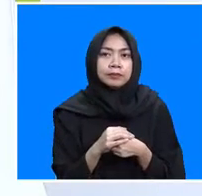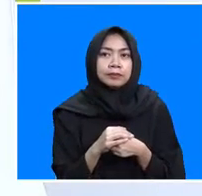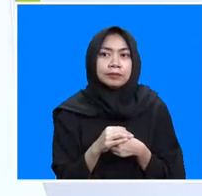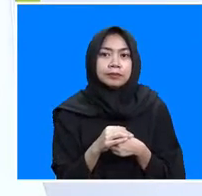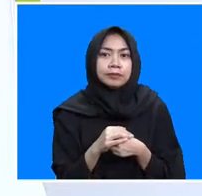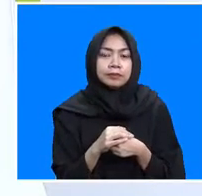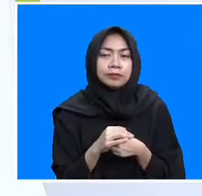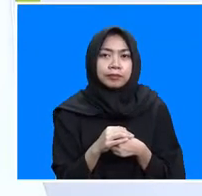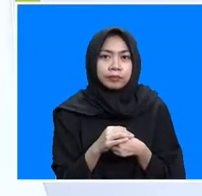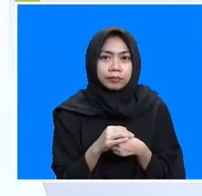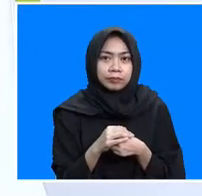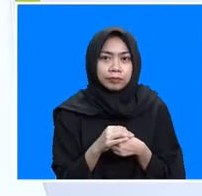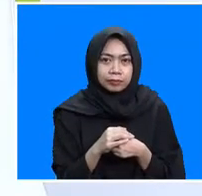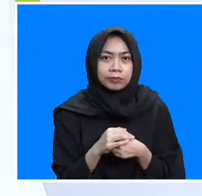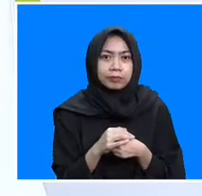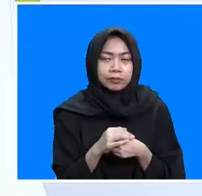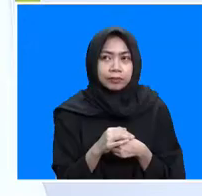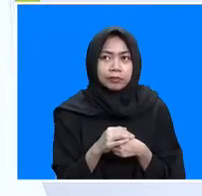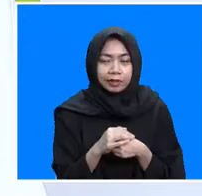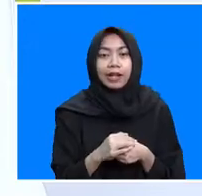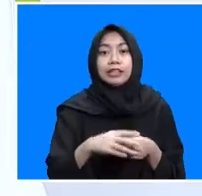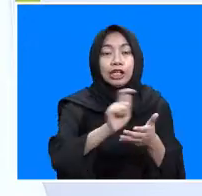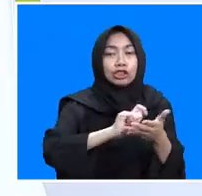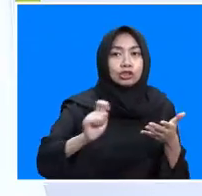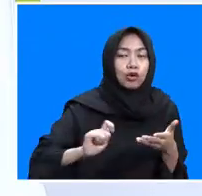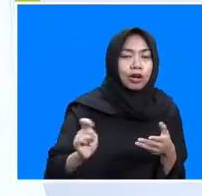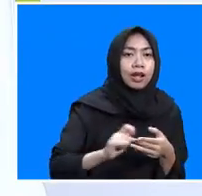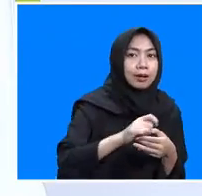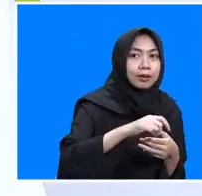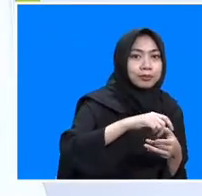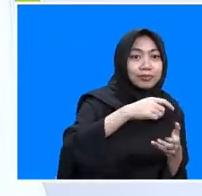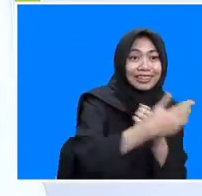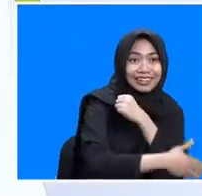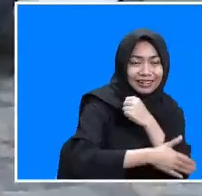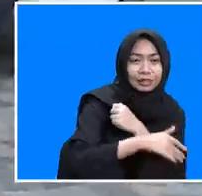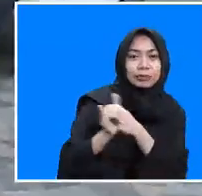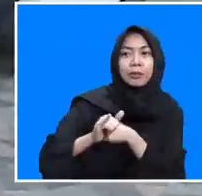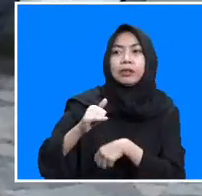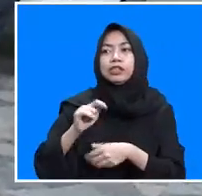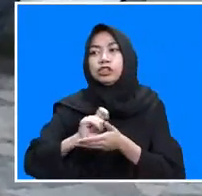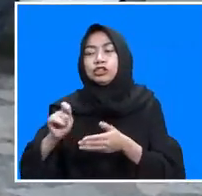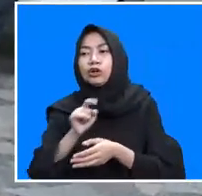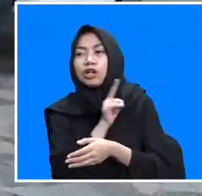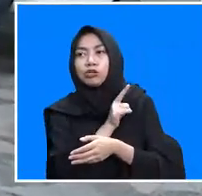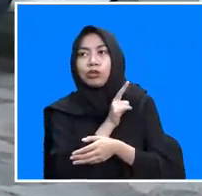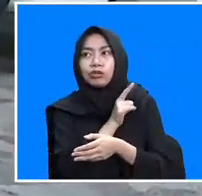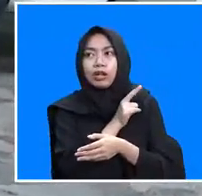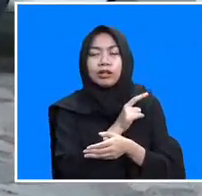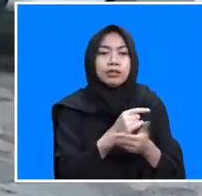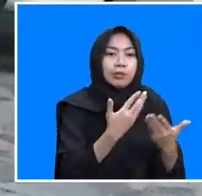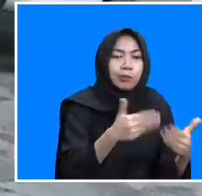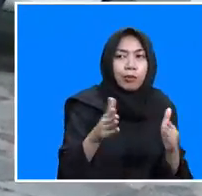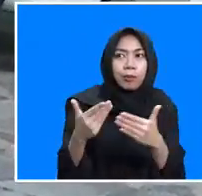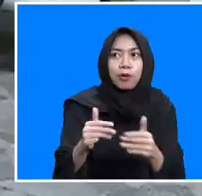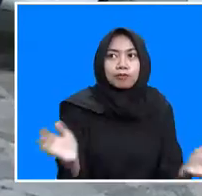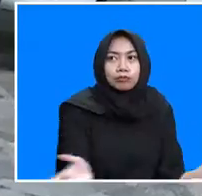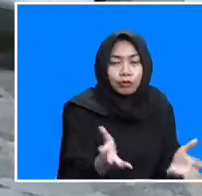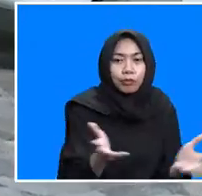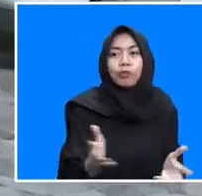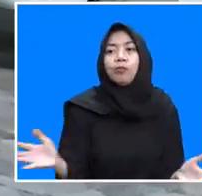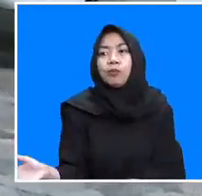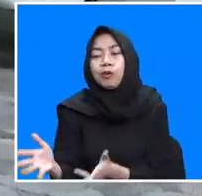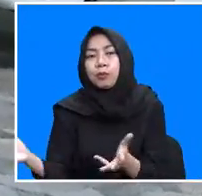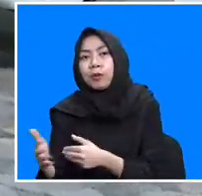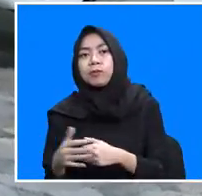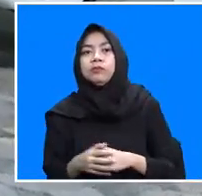metropolitan schools and those regional schools. Because oftentimes when they're so isolated and they're so segregated, they don't see, you